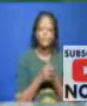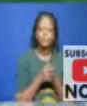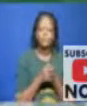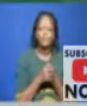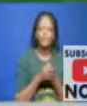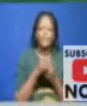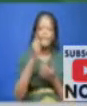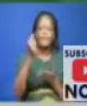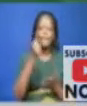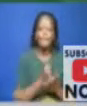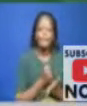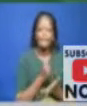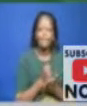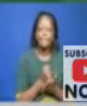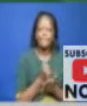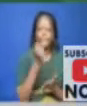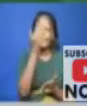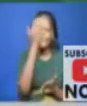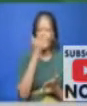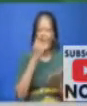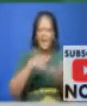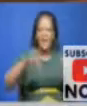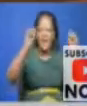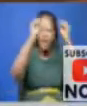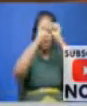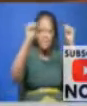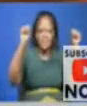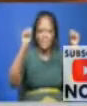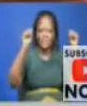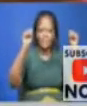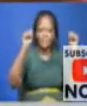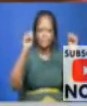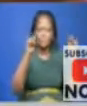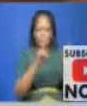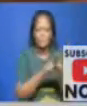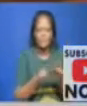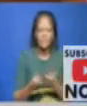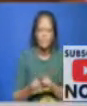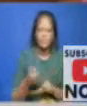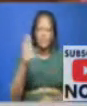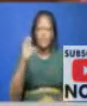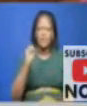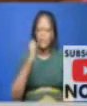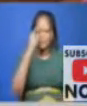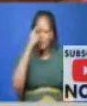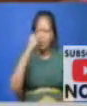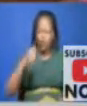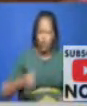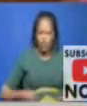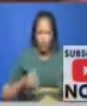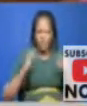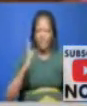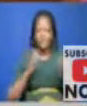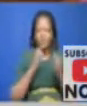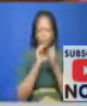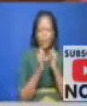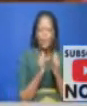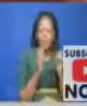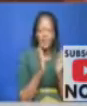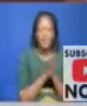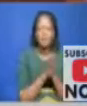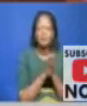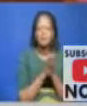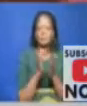nominated by the President as a cabinet secretary for youth affairs, sports, and the